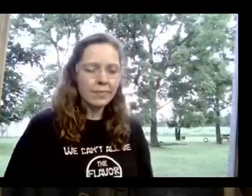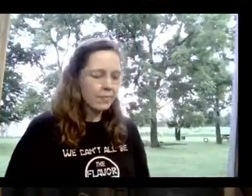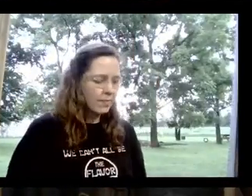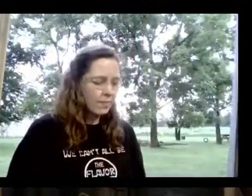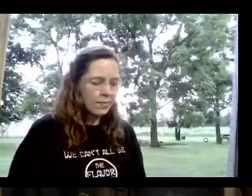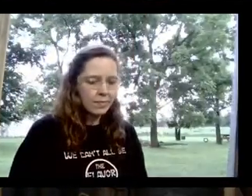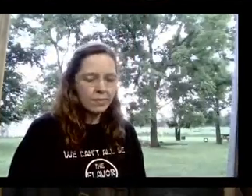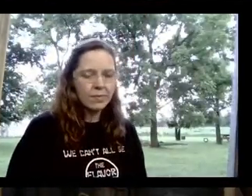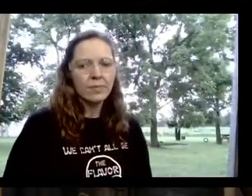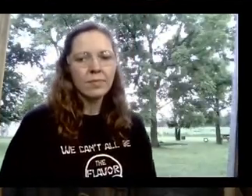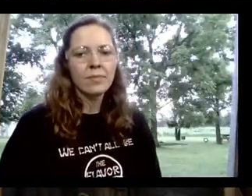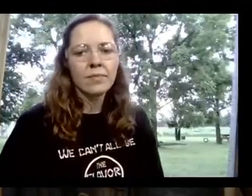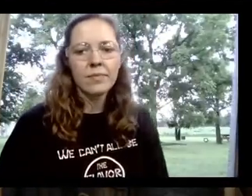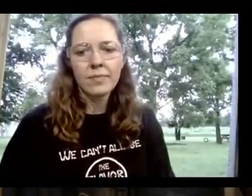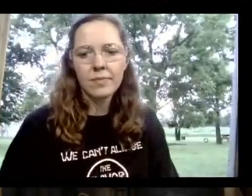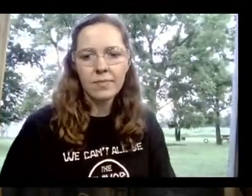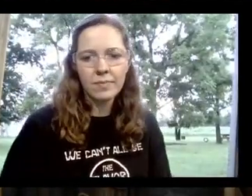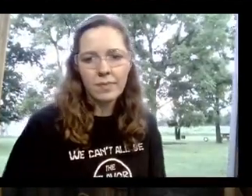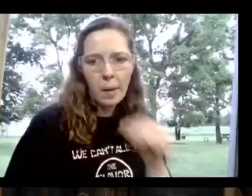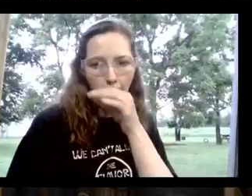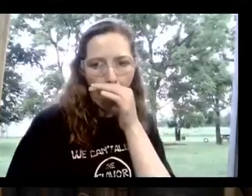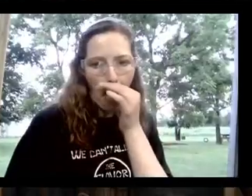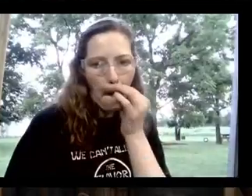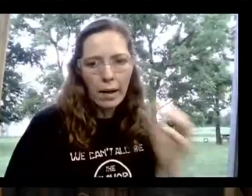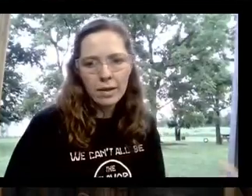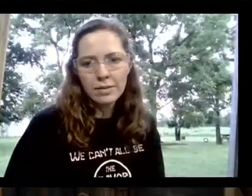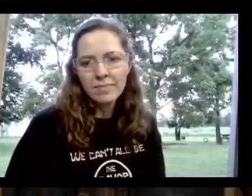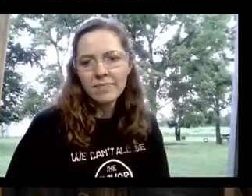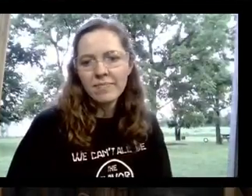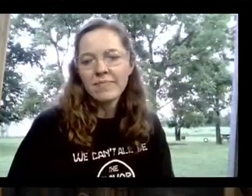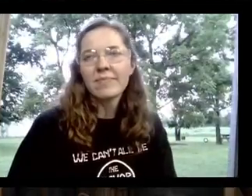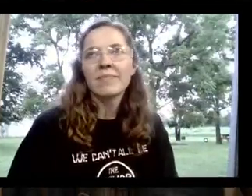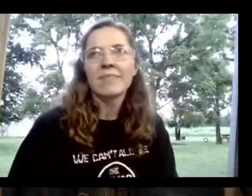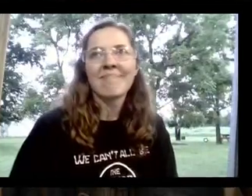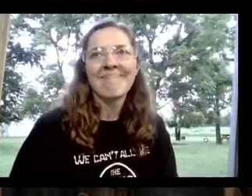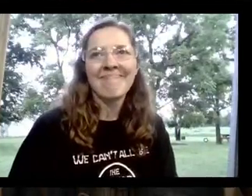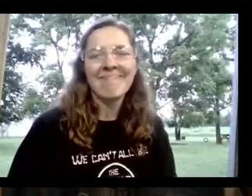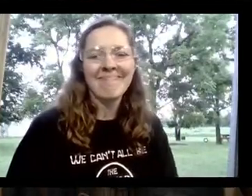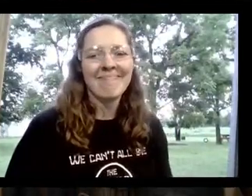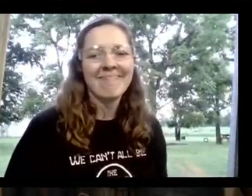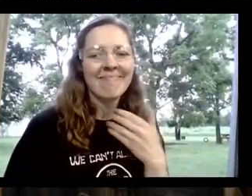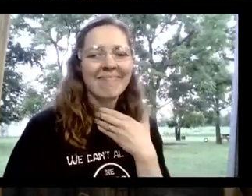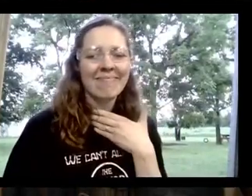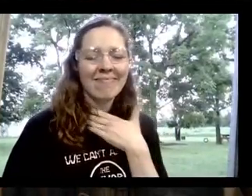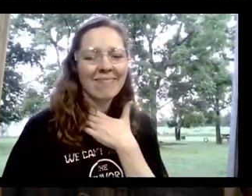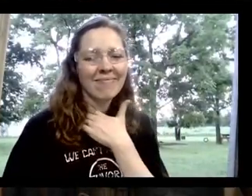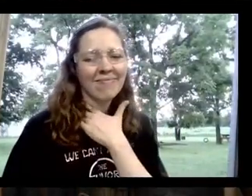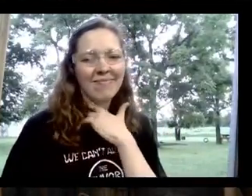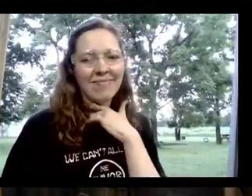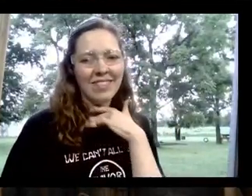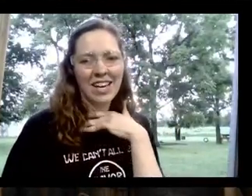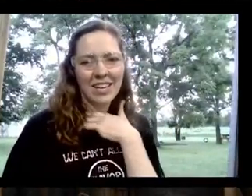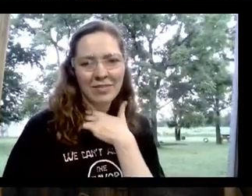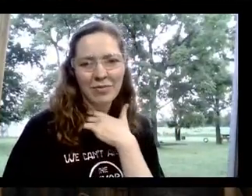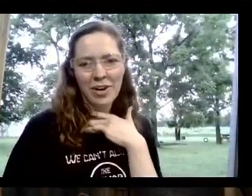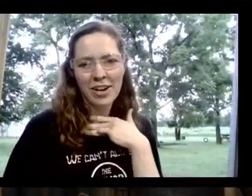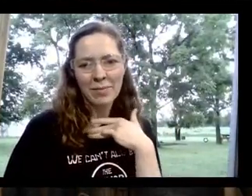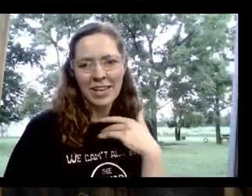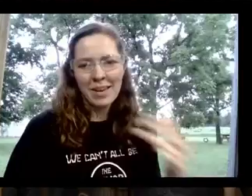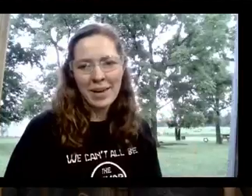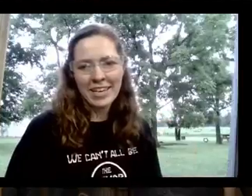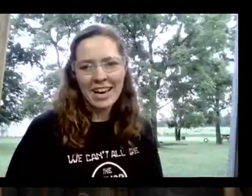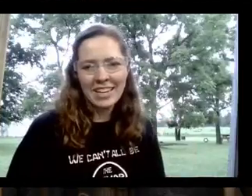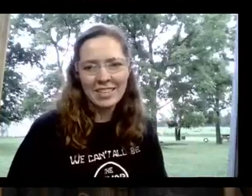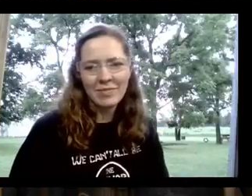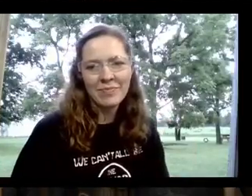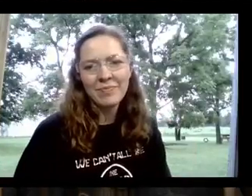that barbell's done. So who knows? I might surprise you all and just throw it in there one week. Yeah. But most likely